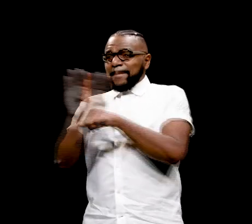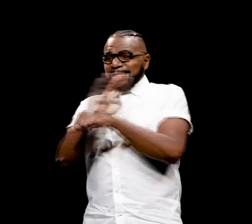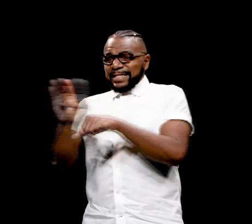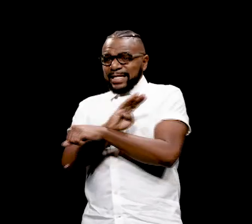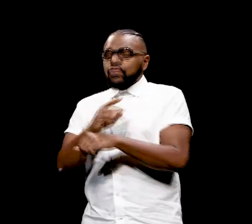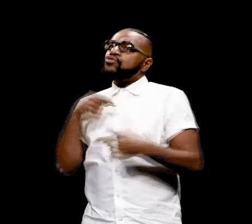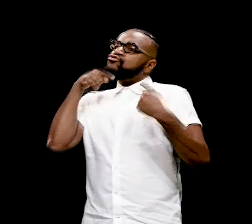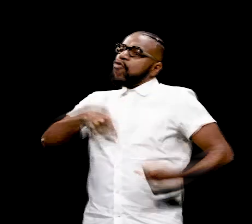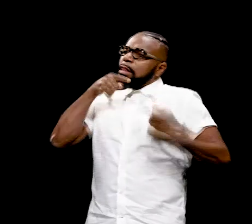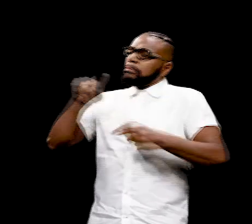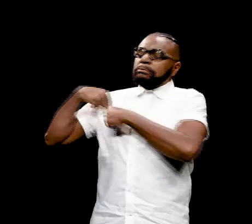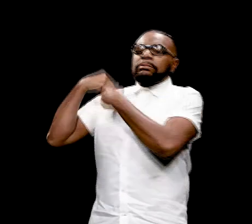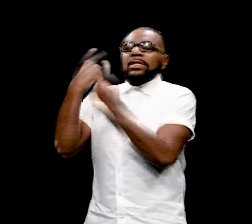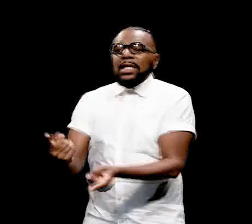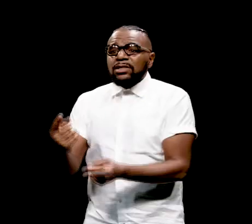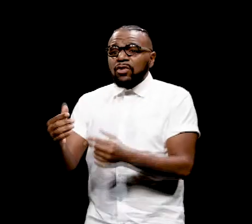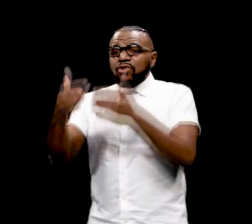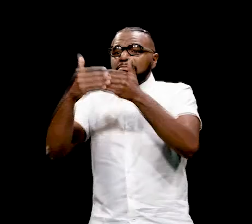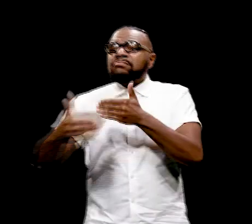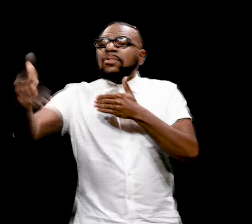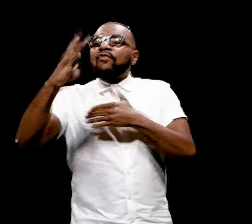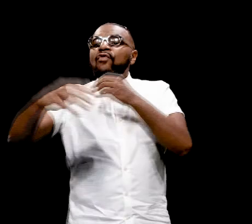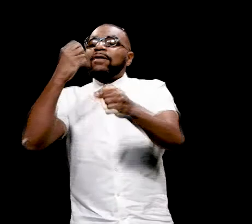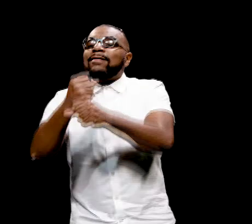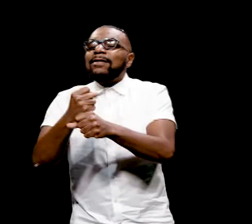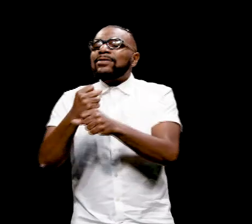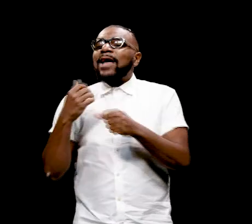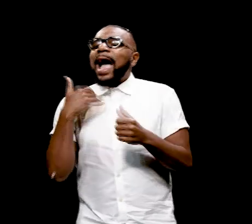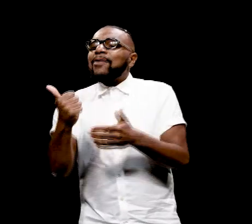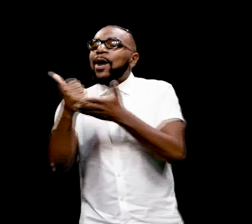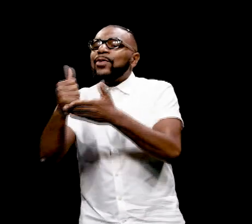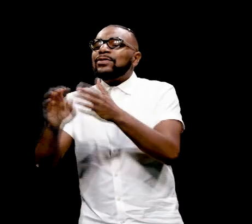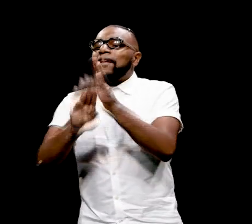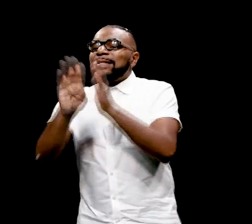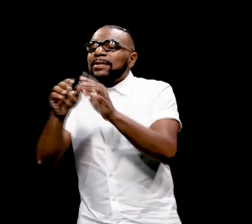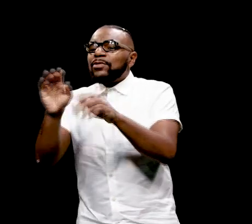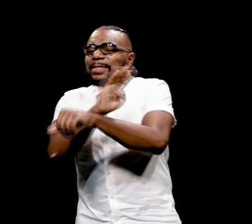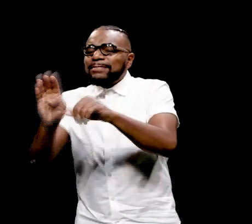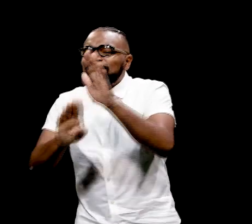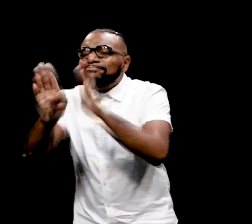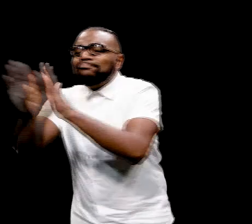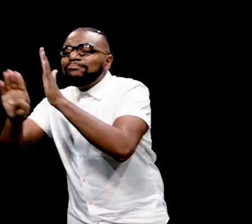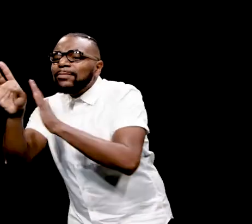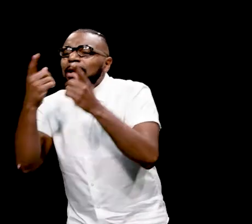do in the next 4 years to build resiliency in these businesses and have them see a brighter day?